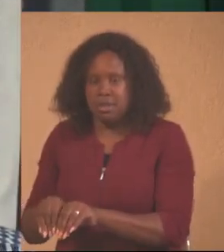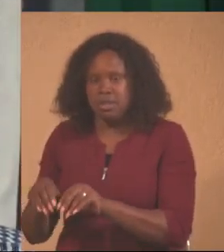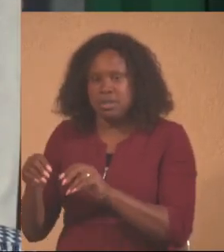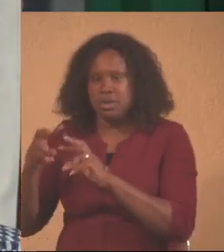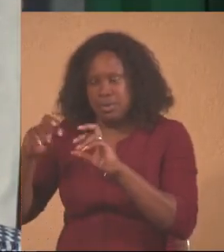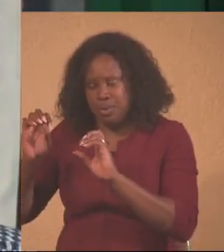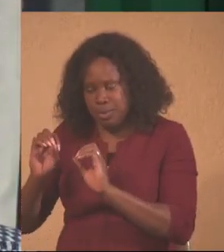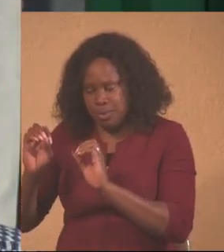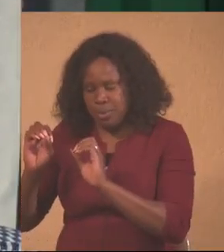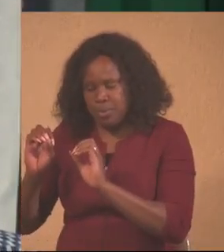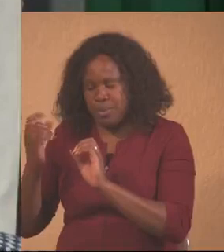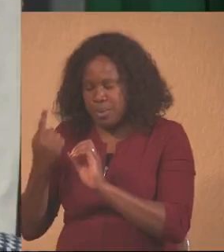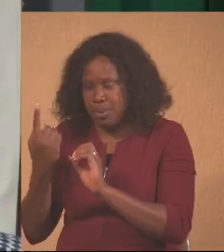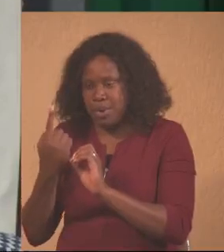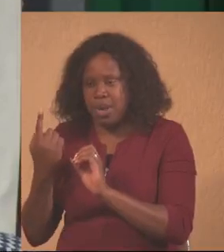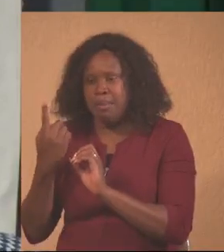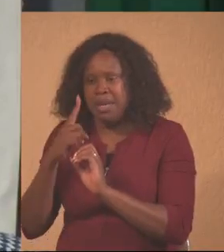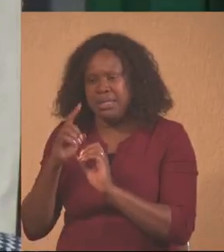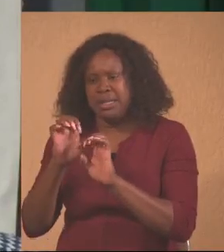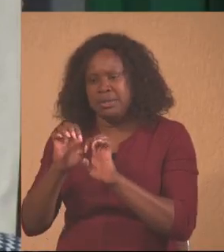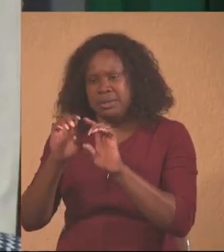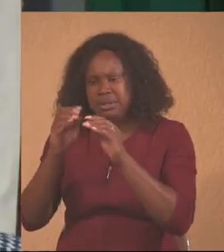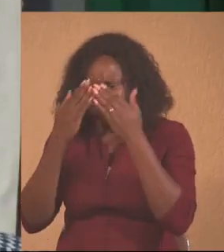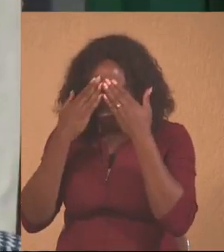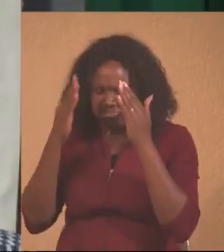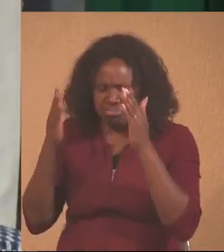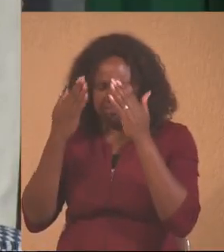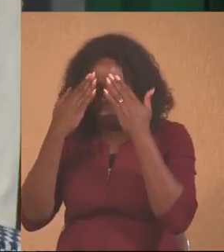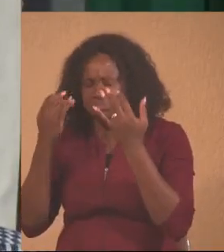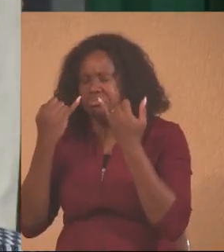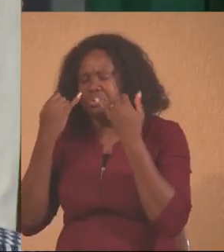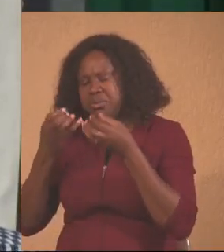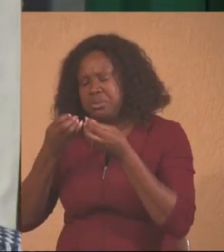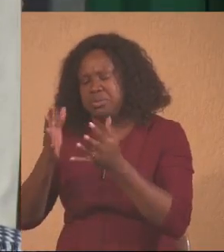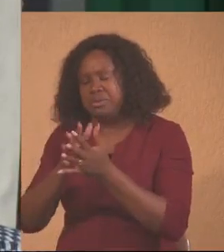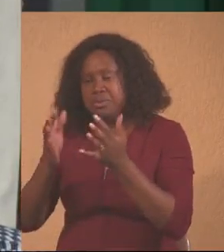is key. Education is key, information provision is